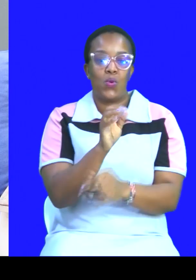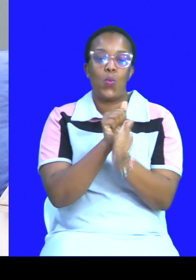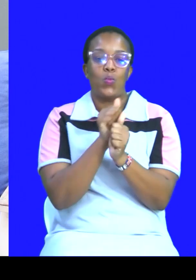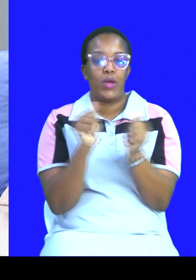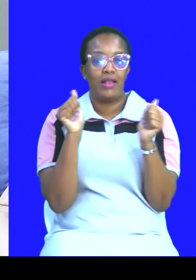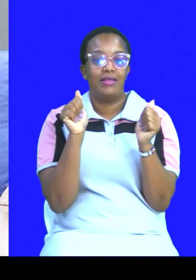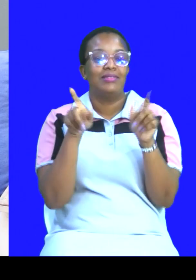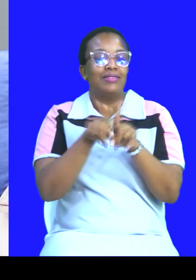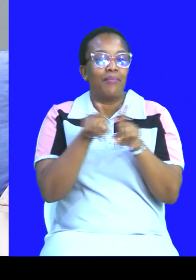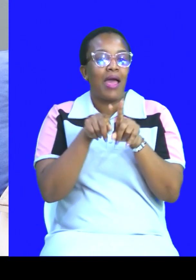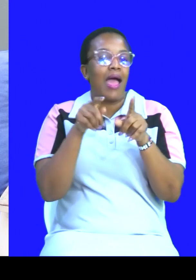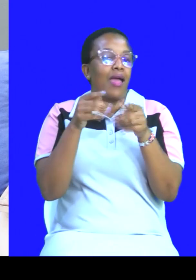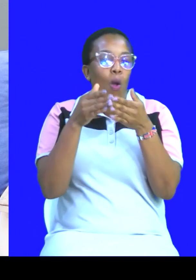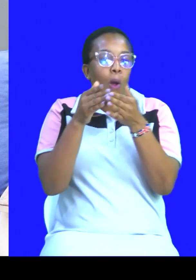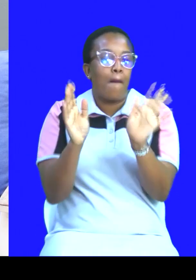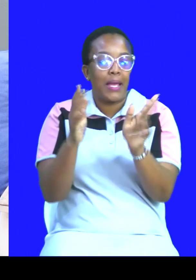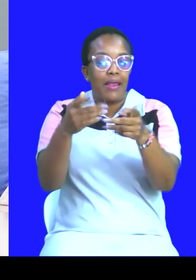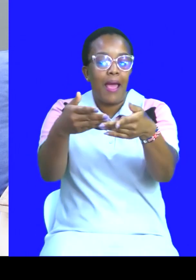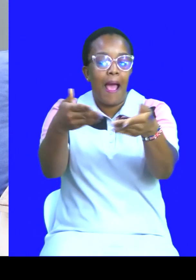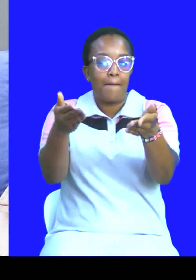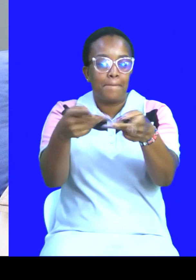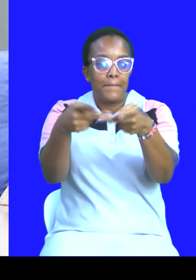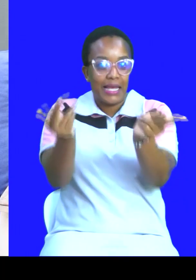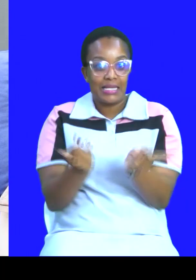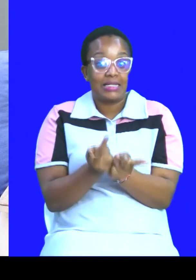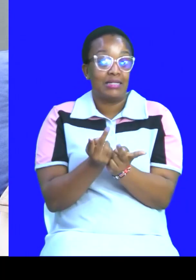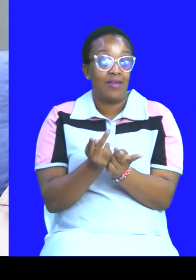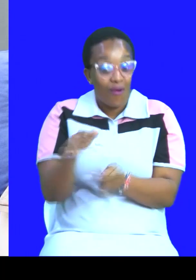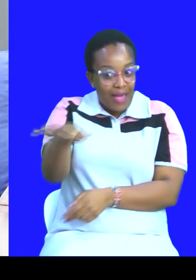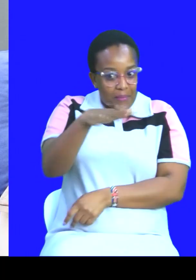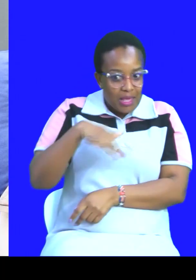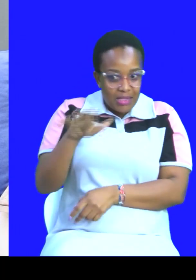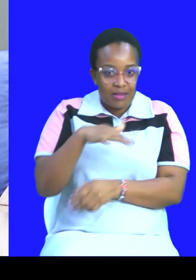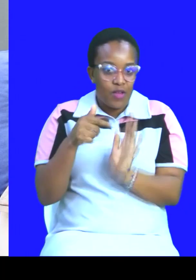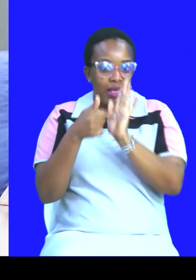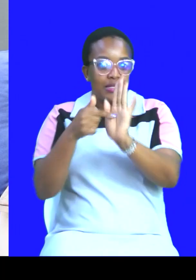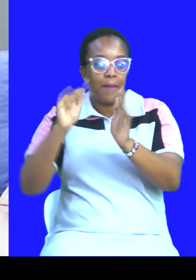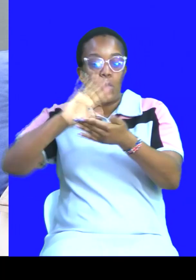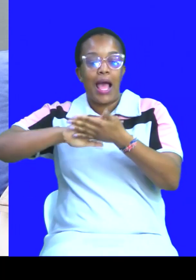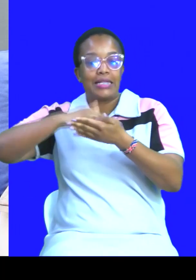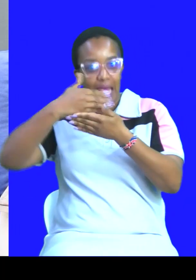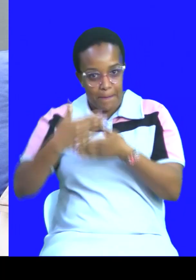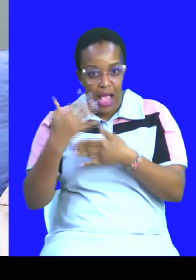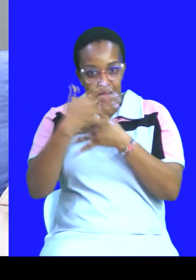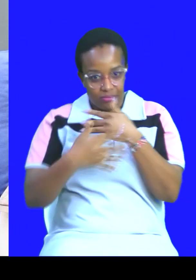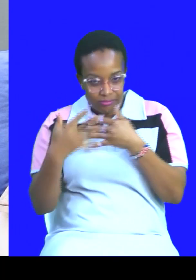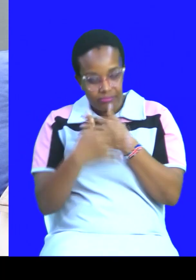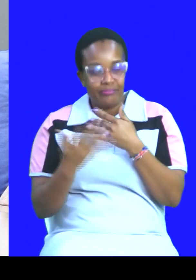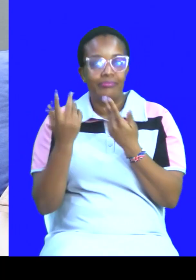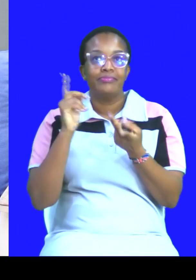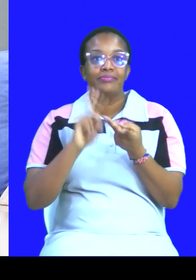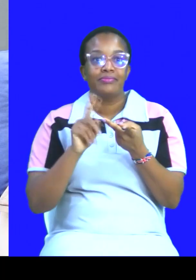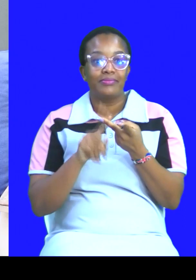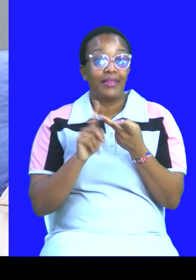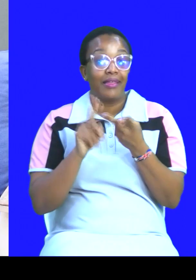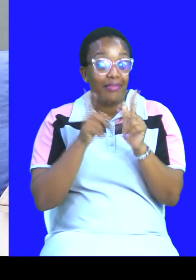like a hub where I put like a cyber, and then the